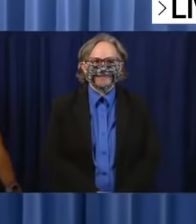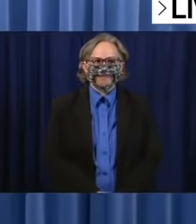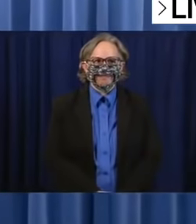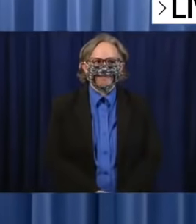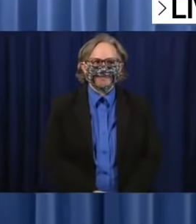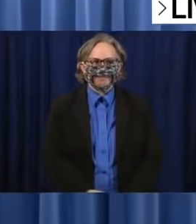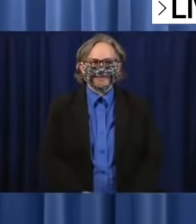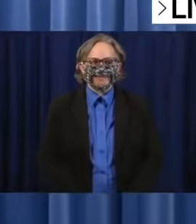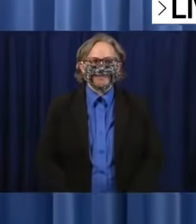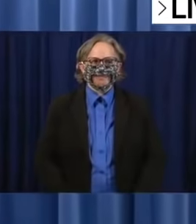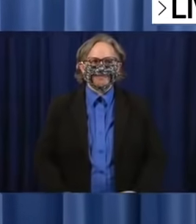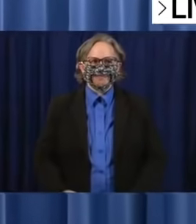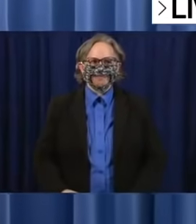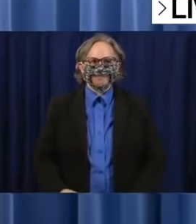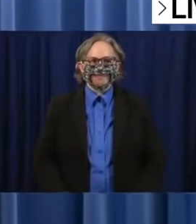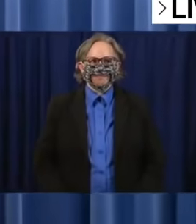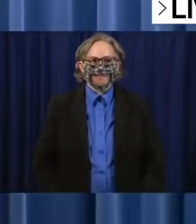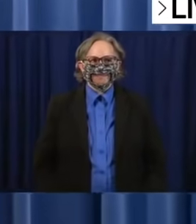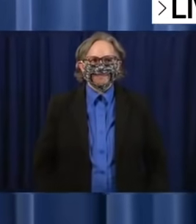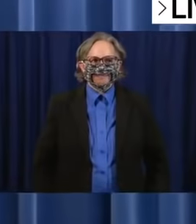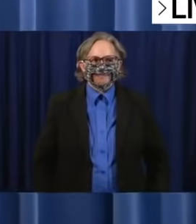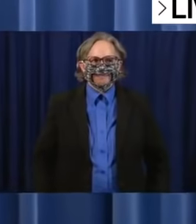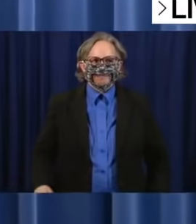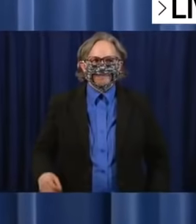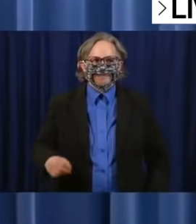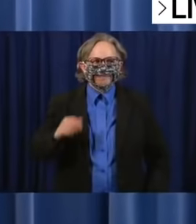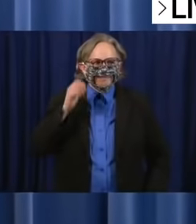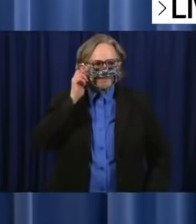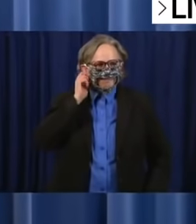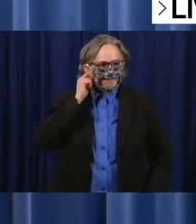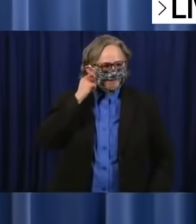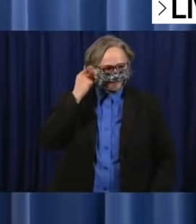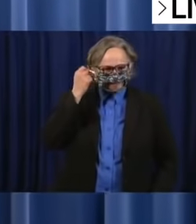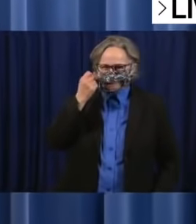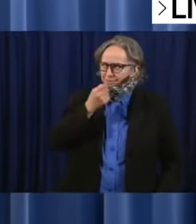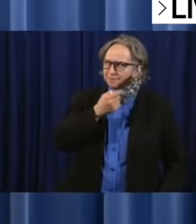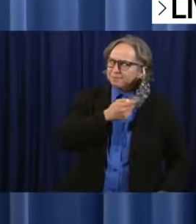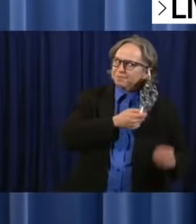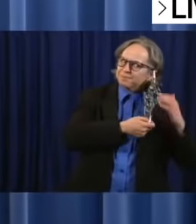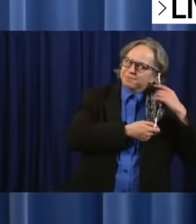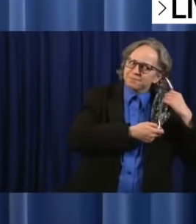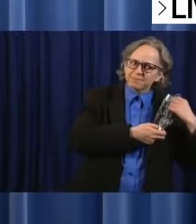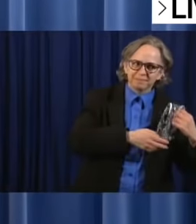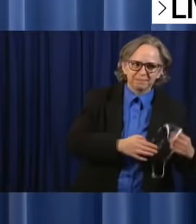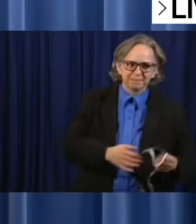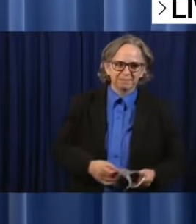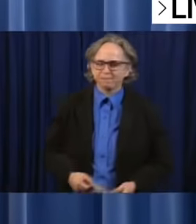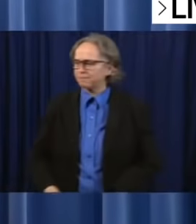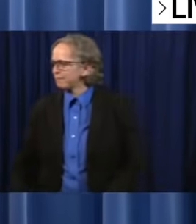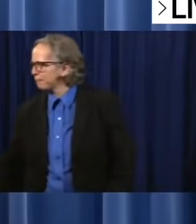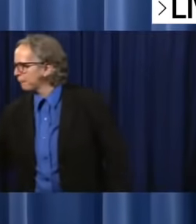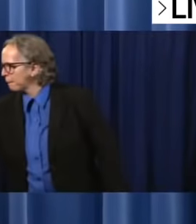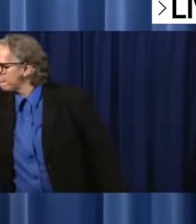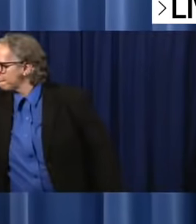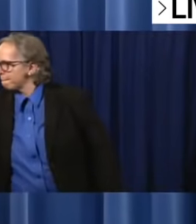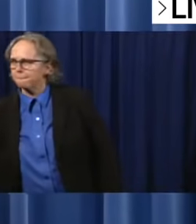you're there to cover the briefing. The governor just stepped up to the podium. So let's listen in.